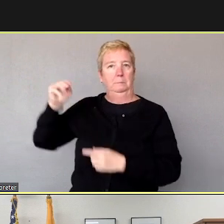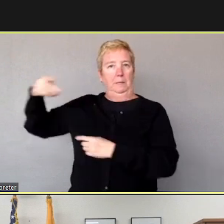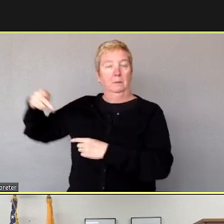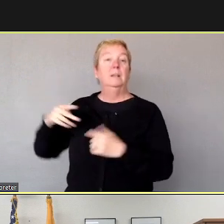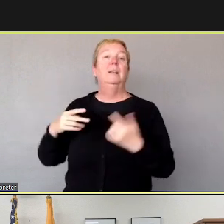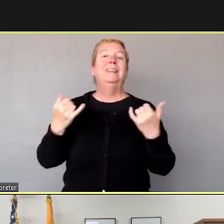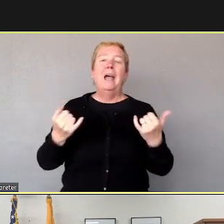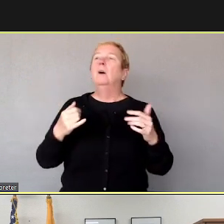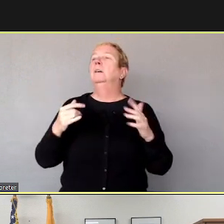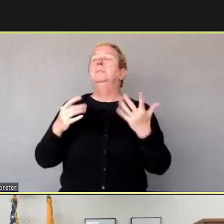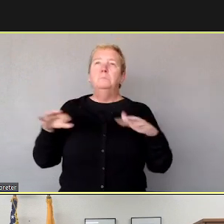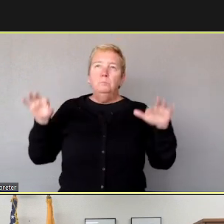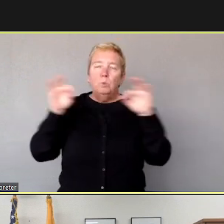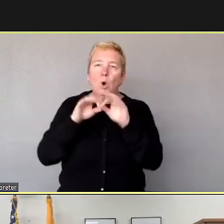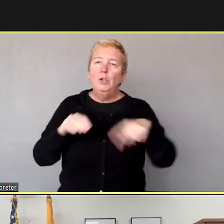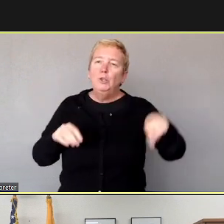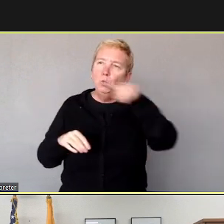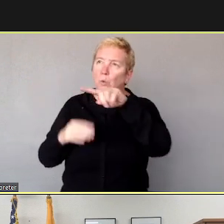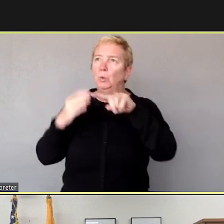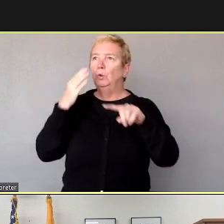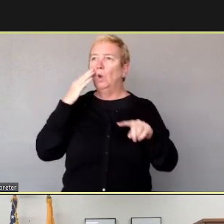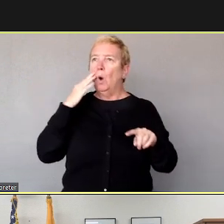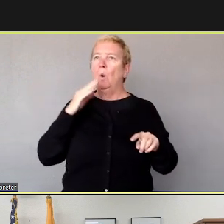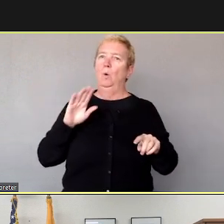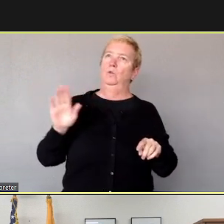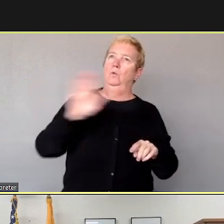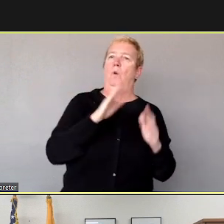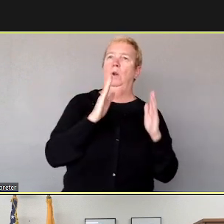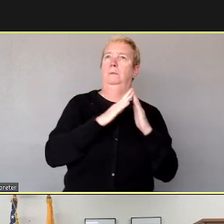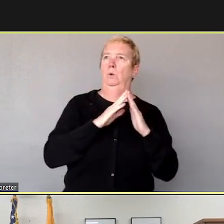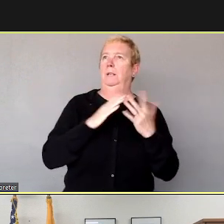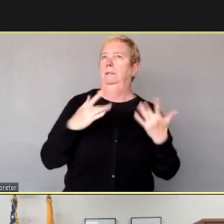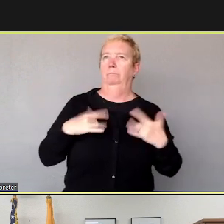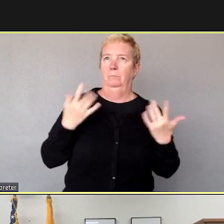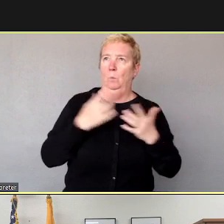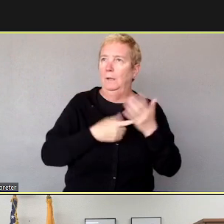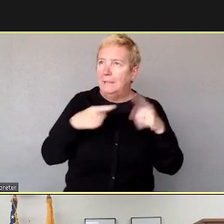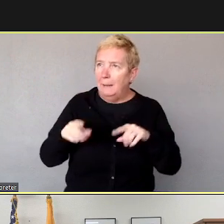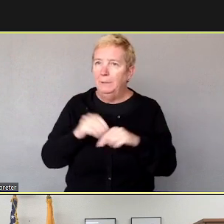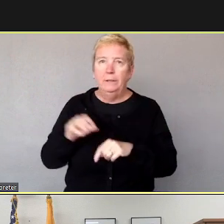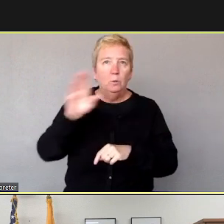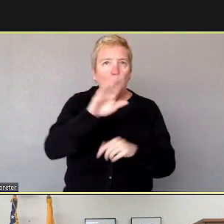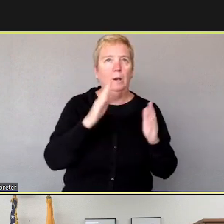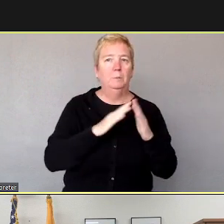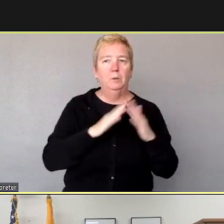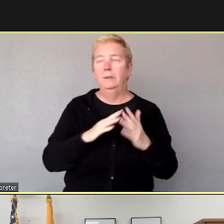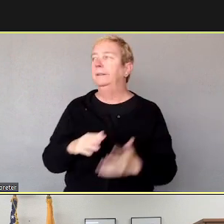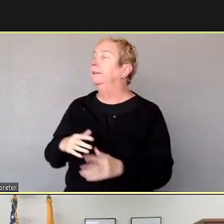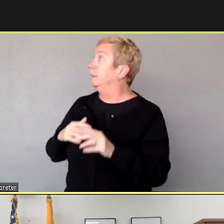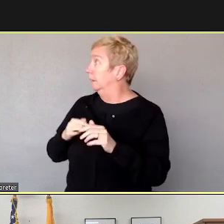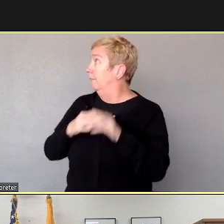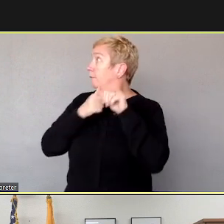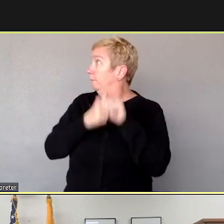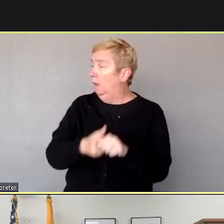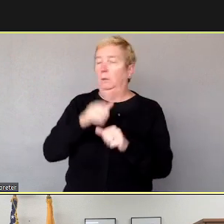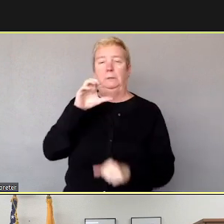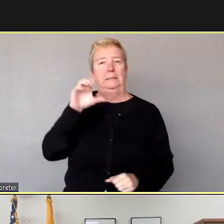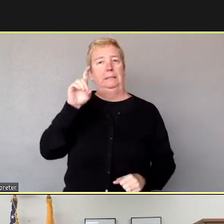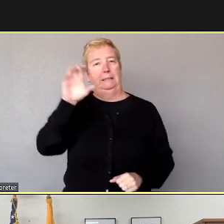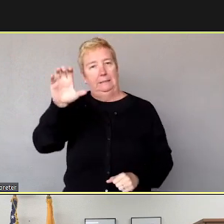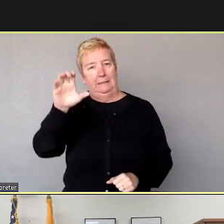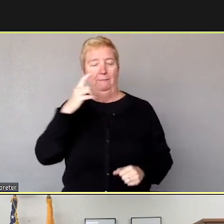community levels. I just walked everybody through that again today, and follow the CDC guidance for low, medium,